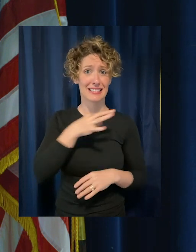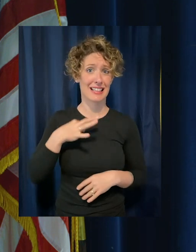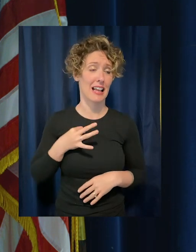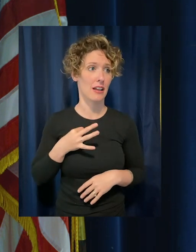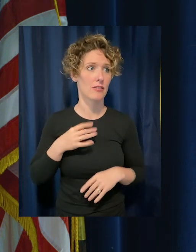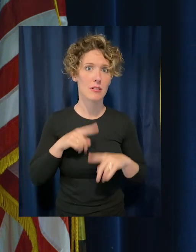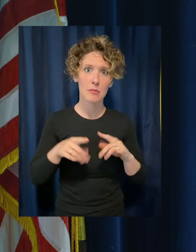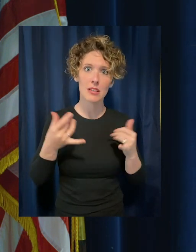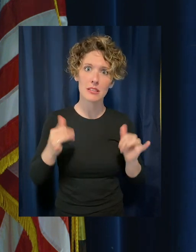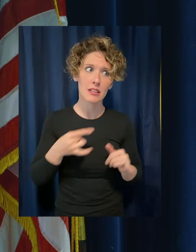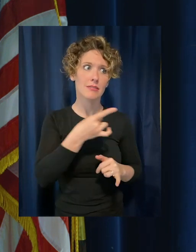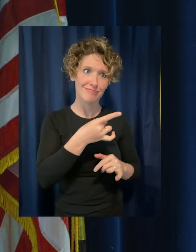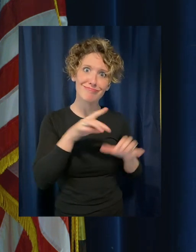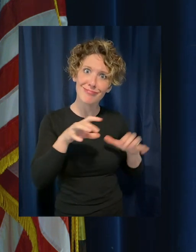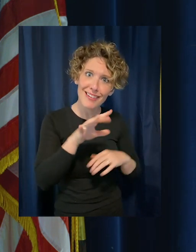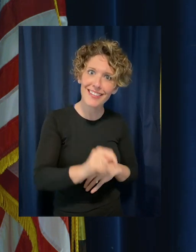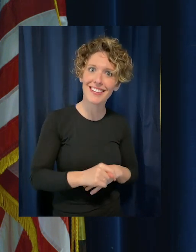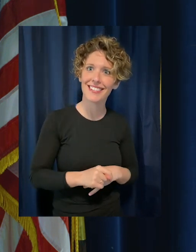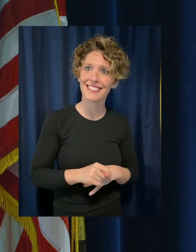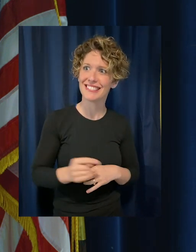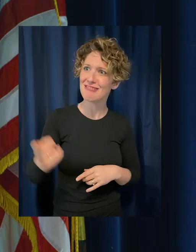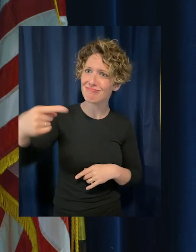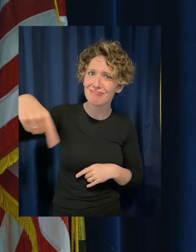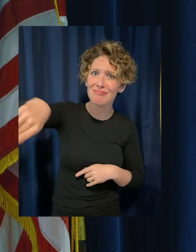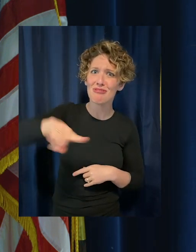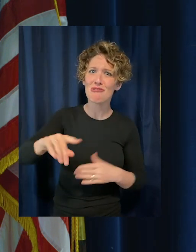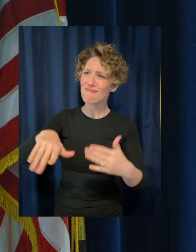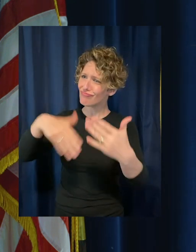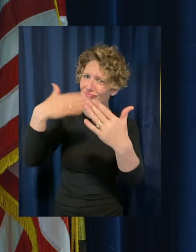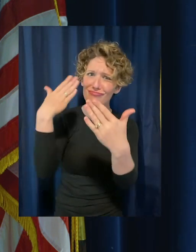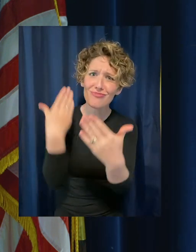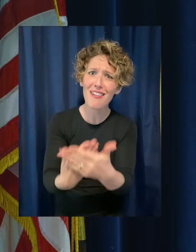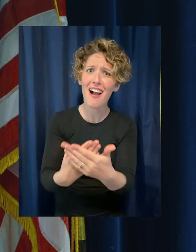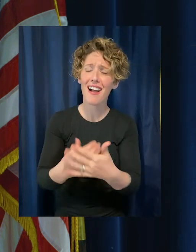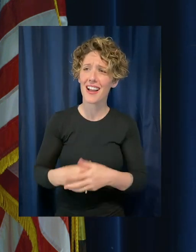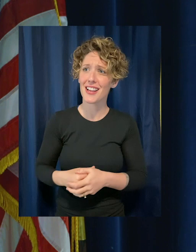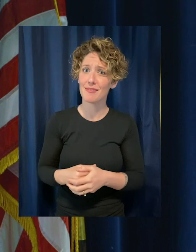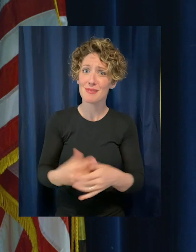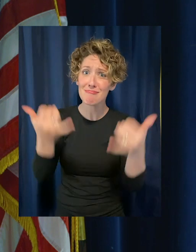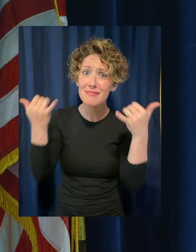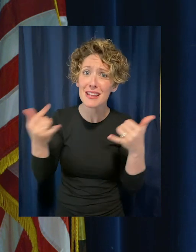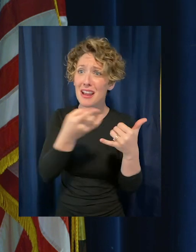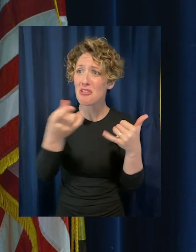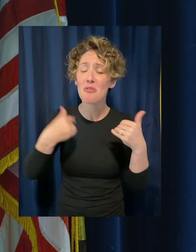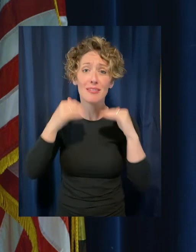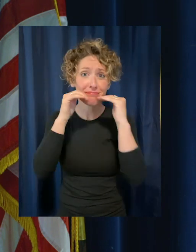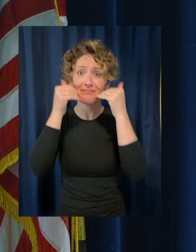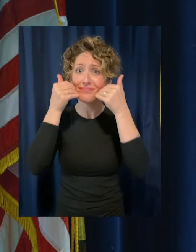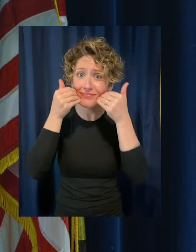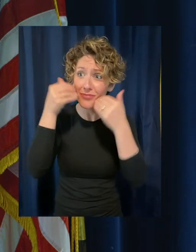you made it. Your teachers helped put those smiles on your faces tonight.